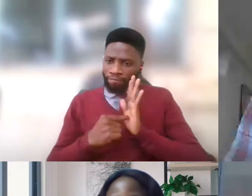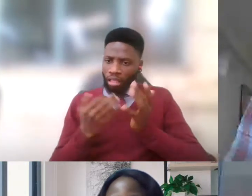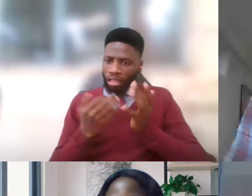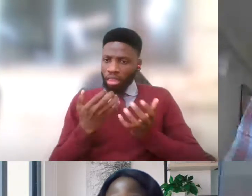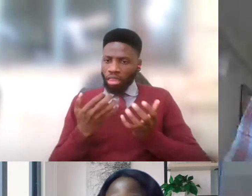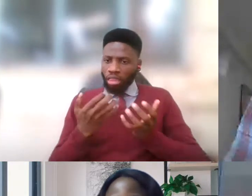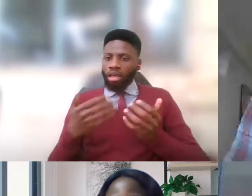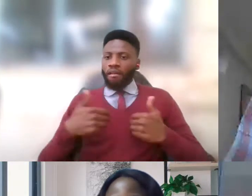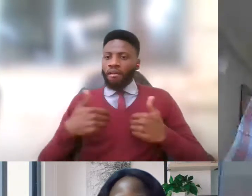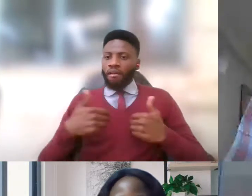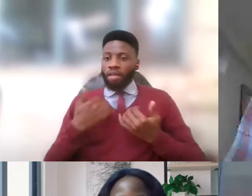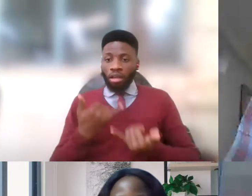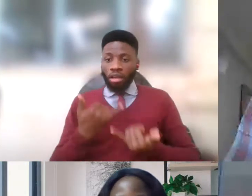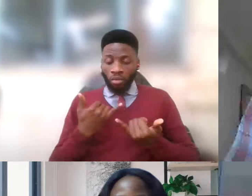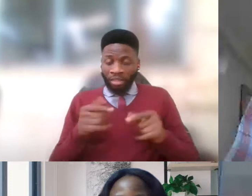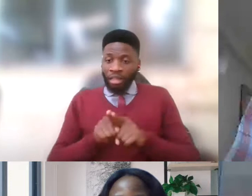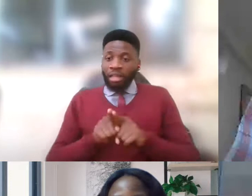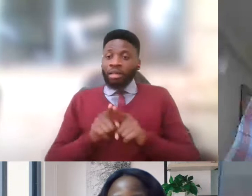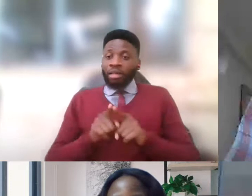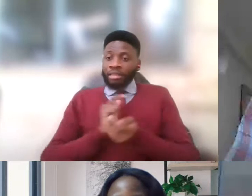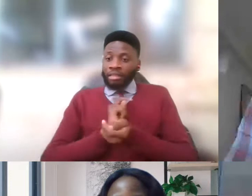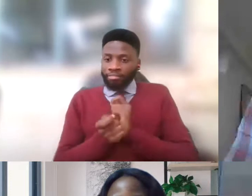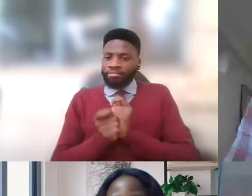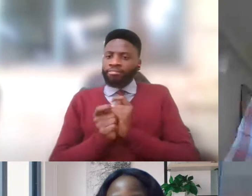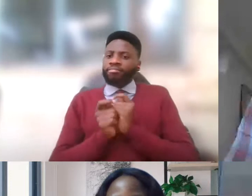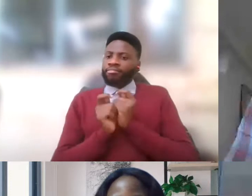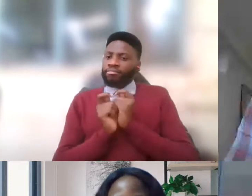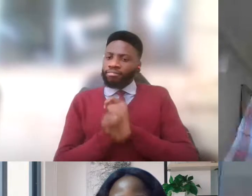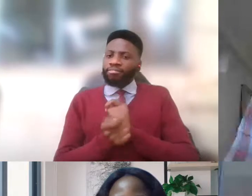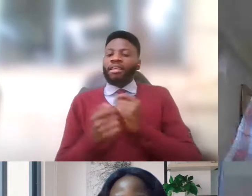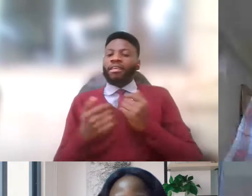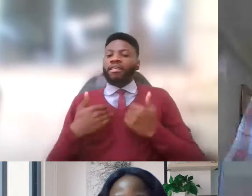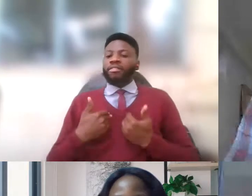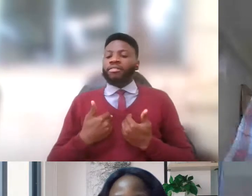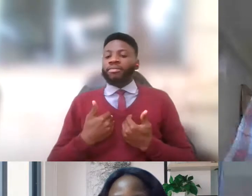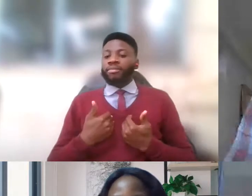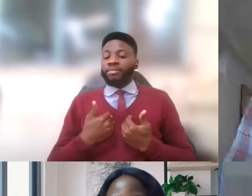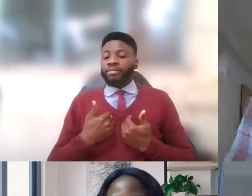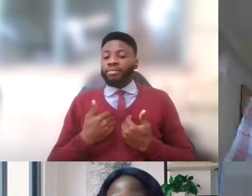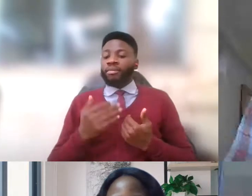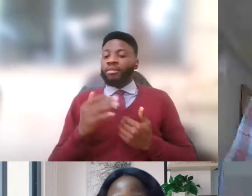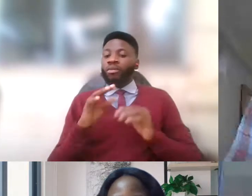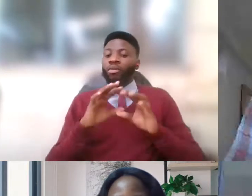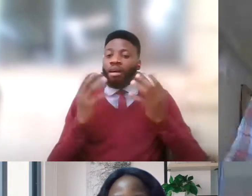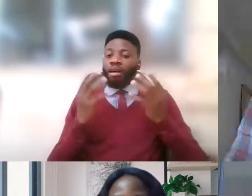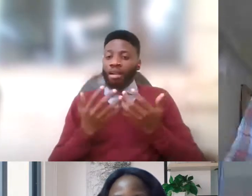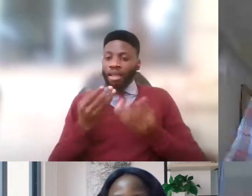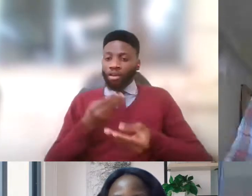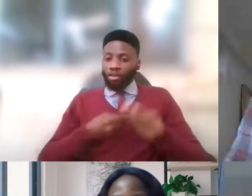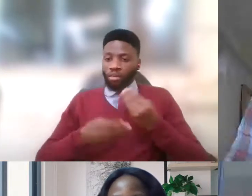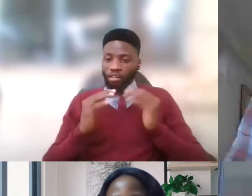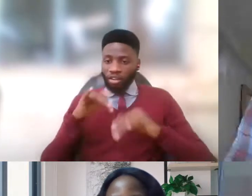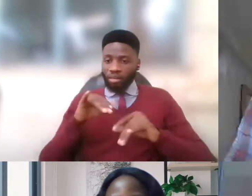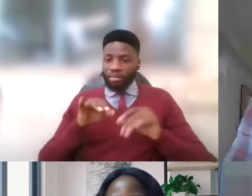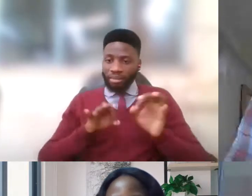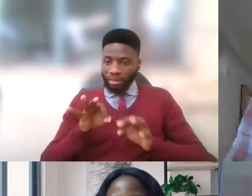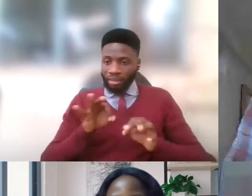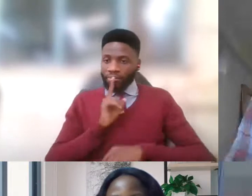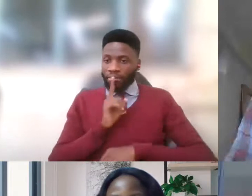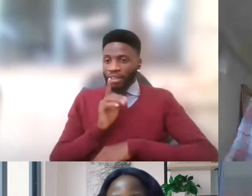very beginner friendly. When I was learning about data structures and algorithm, I was able to learn from Algo Expert.